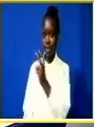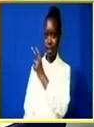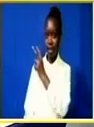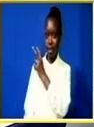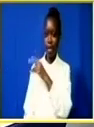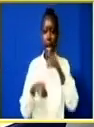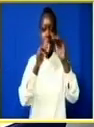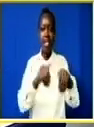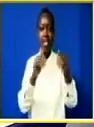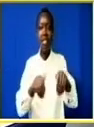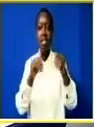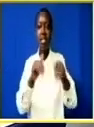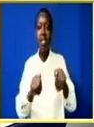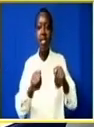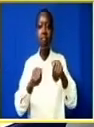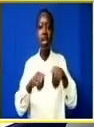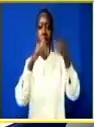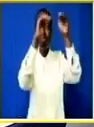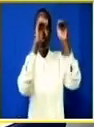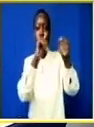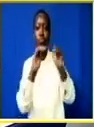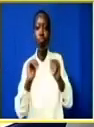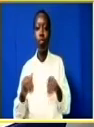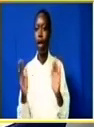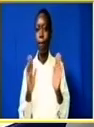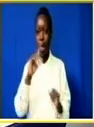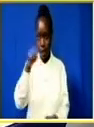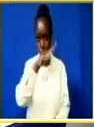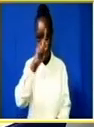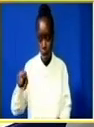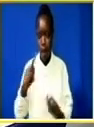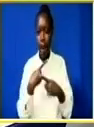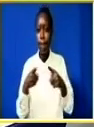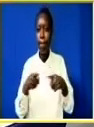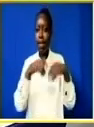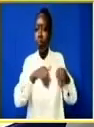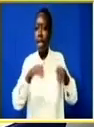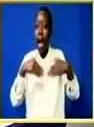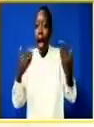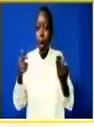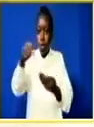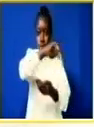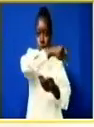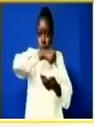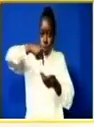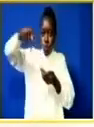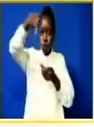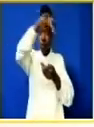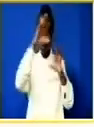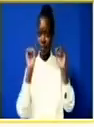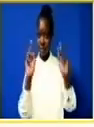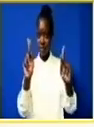Mm. Don't dig this way. Okay. Dig going to the side. Okay. That is what you call contour. Farming.